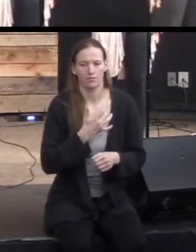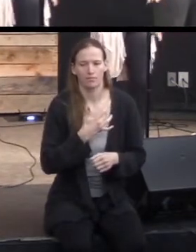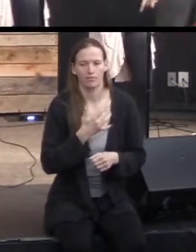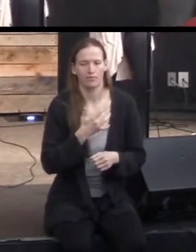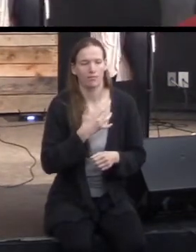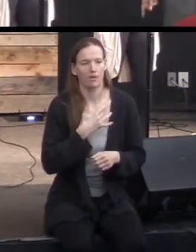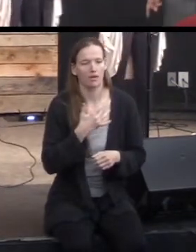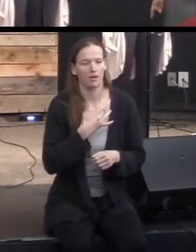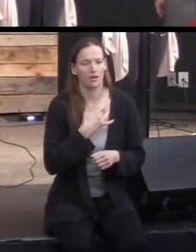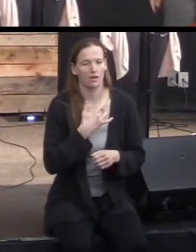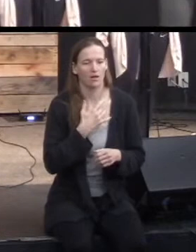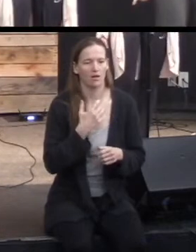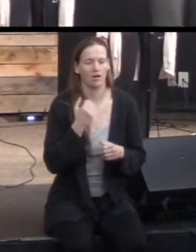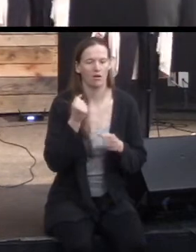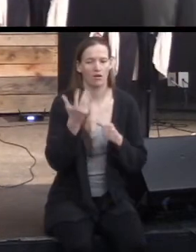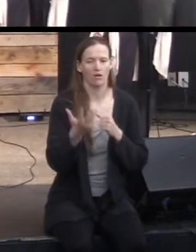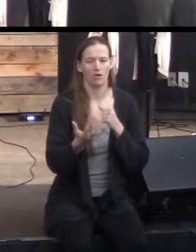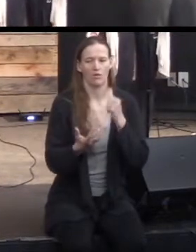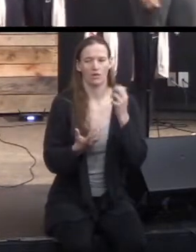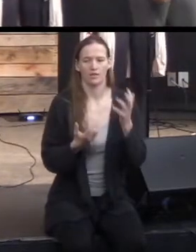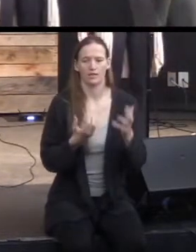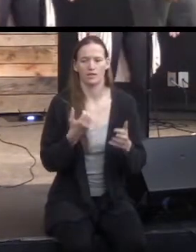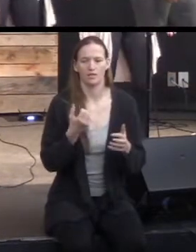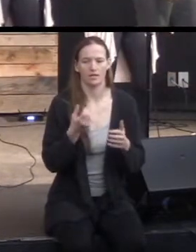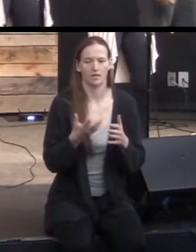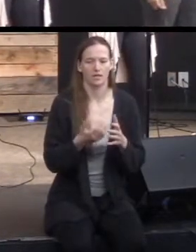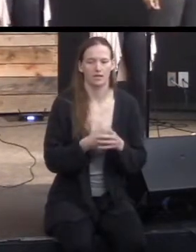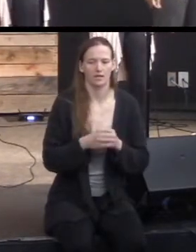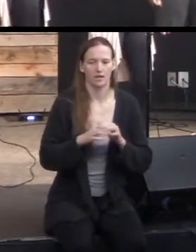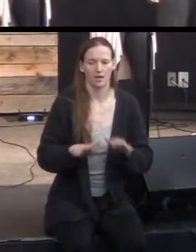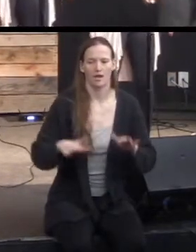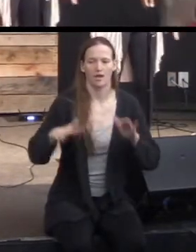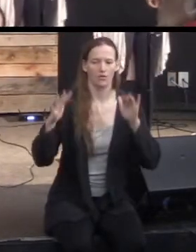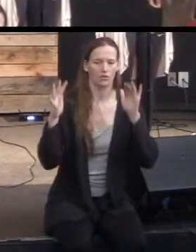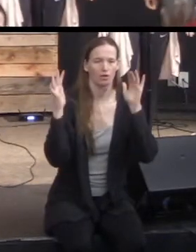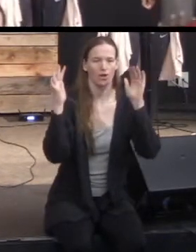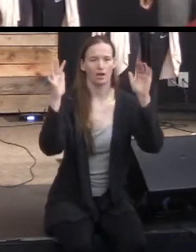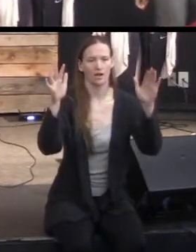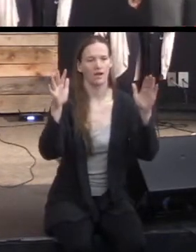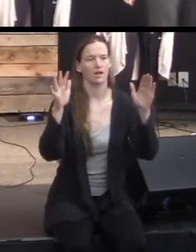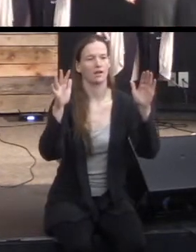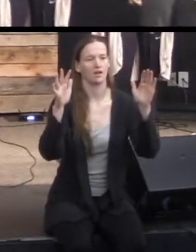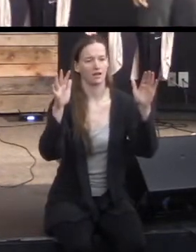praise, and my heart will sing how